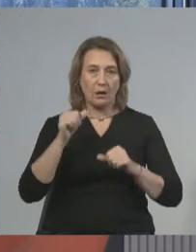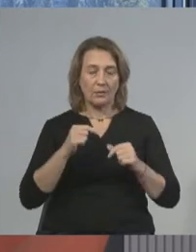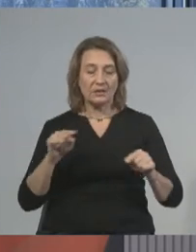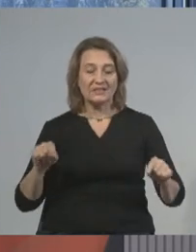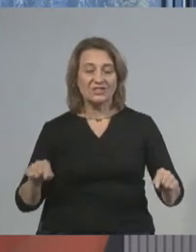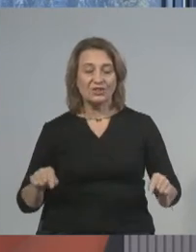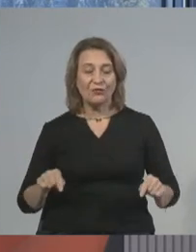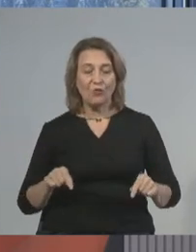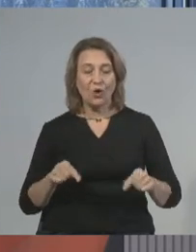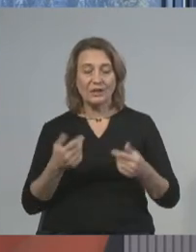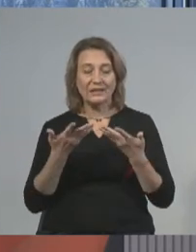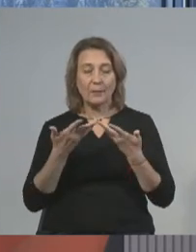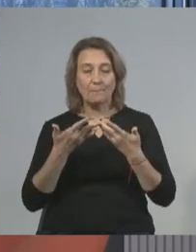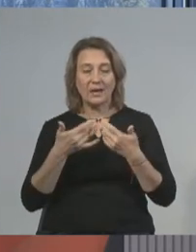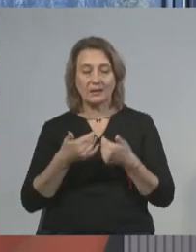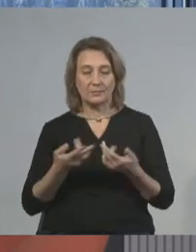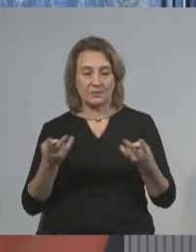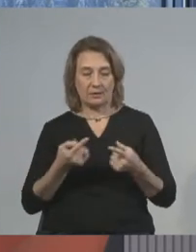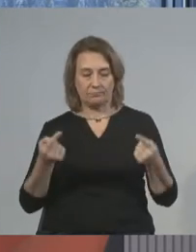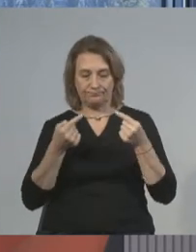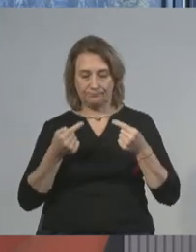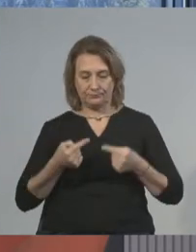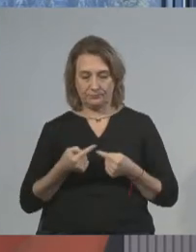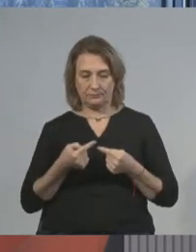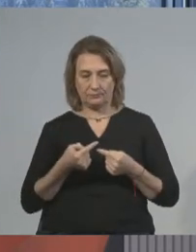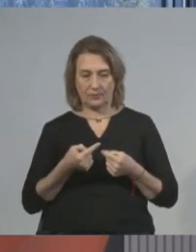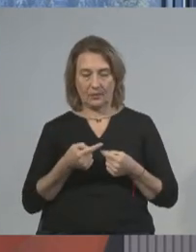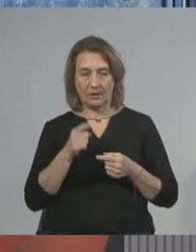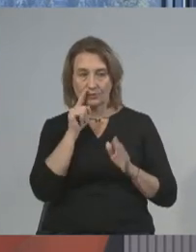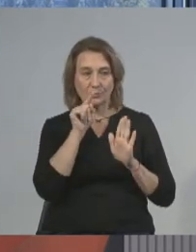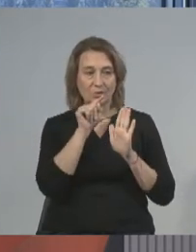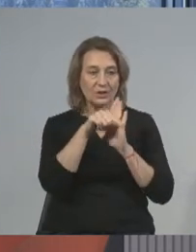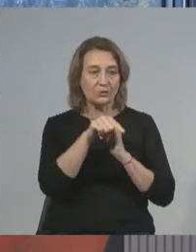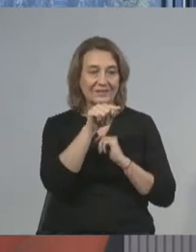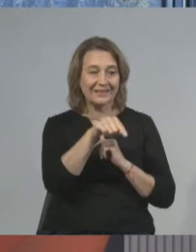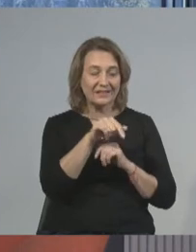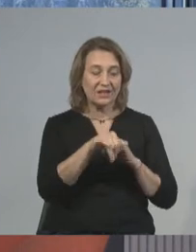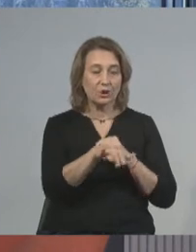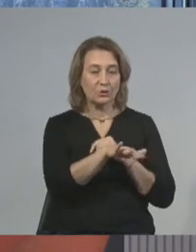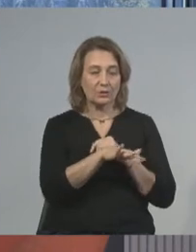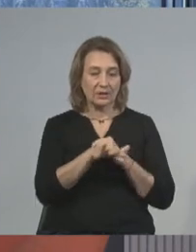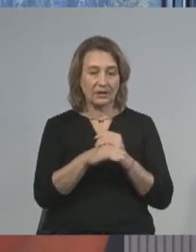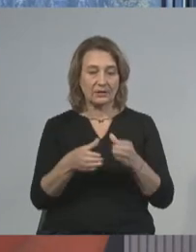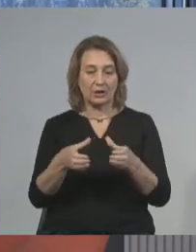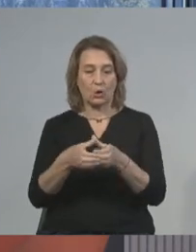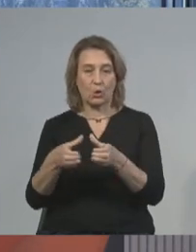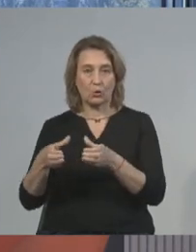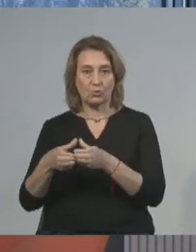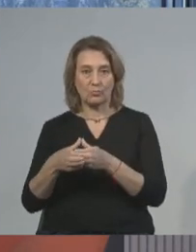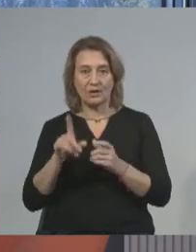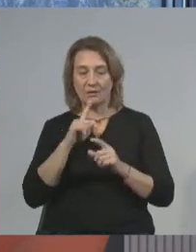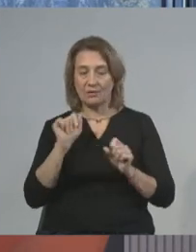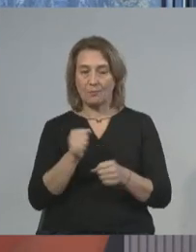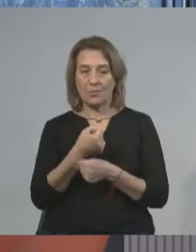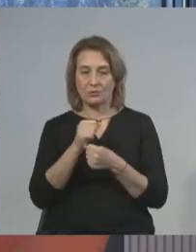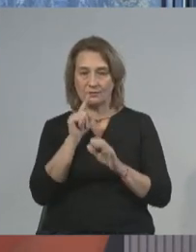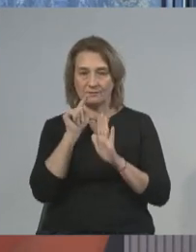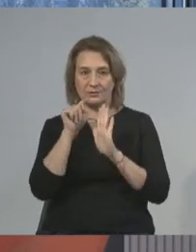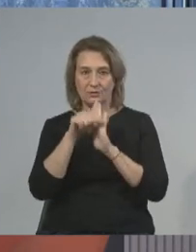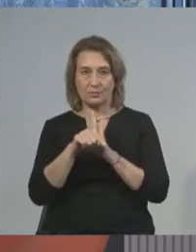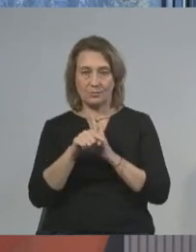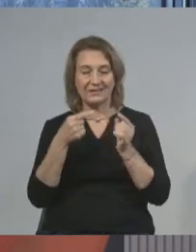for years we just need to create a mechanism of their support so they are able to reach those target audiences that